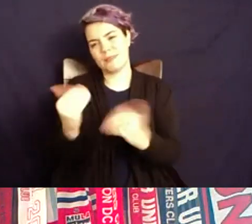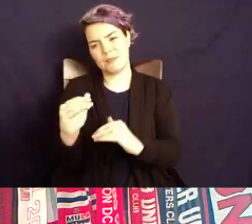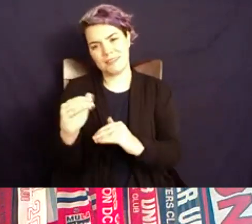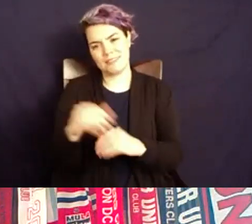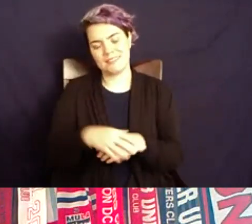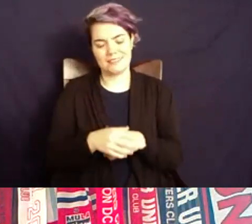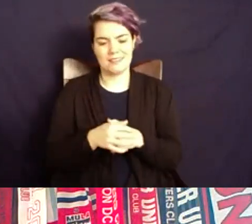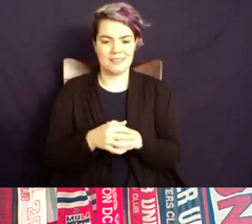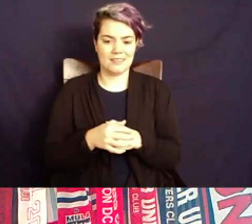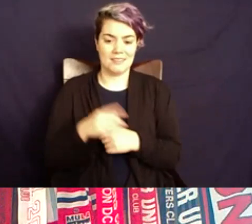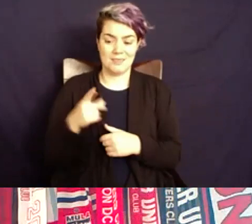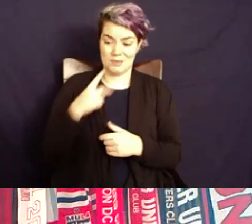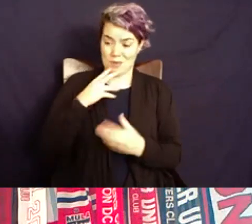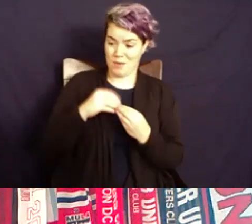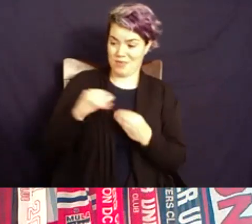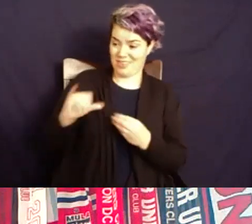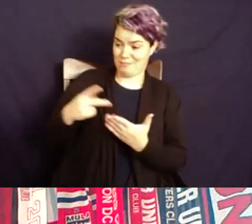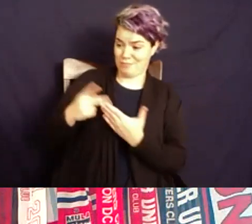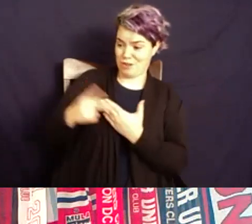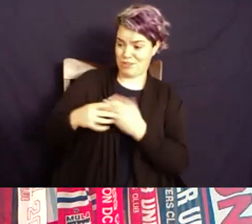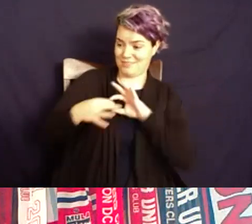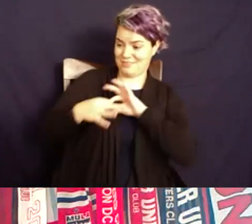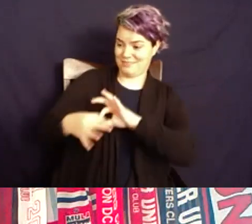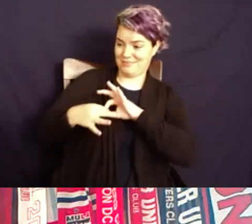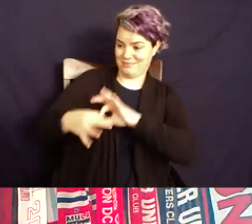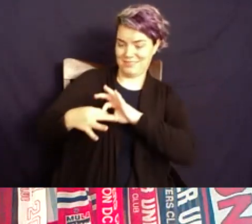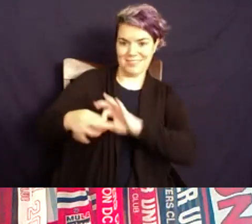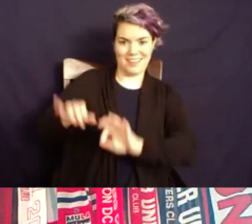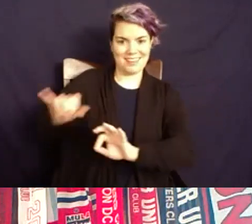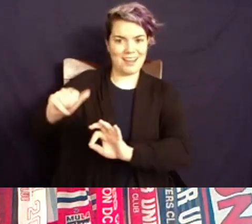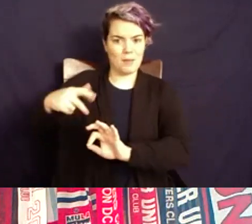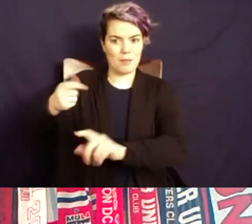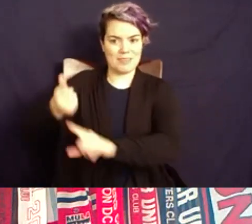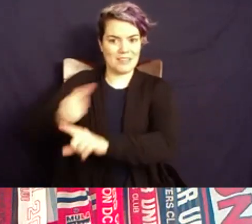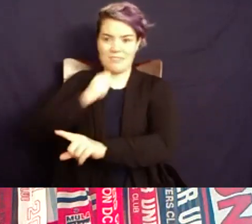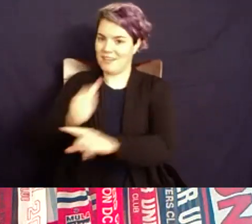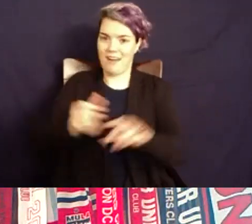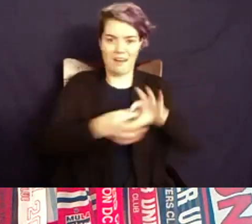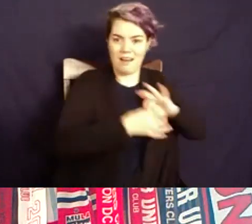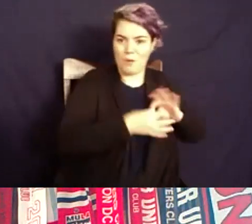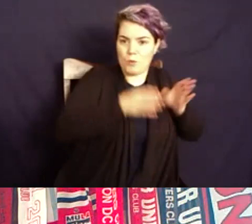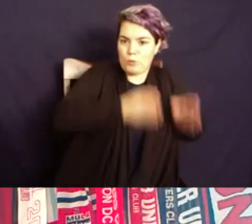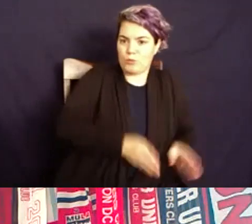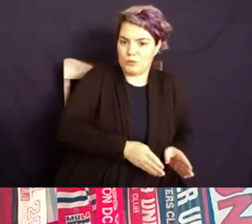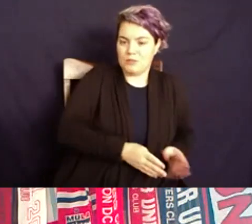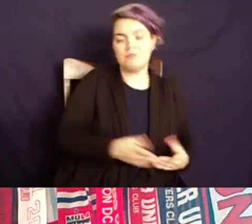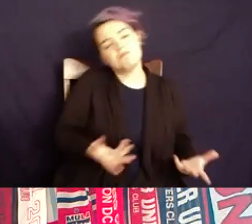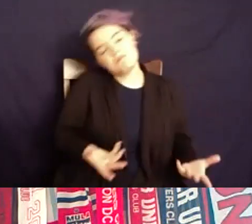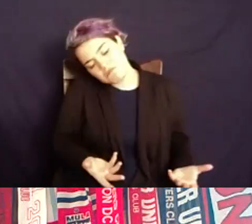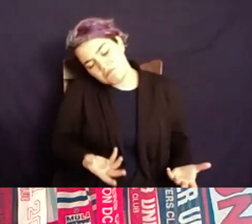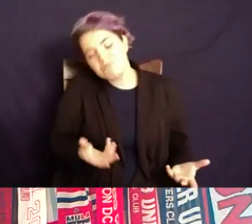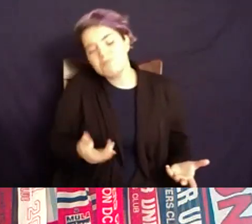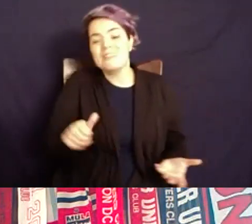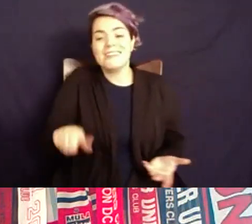talking about these project-based vouchers that are attached to a unit. But they are another option, you know,